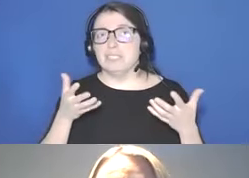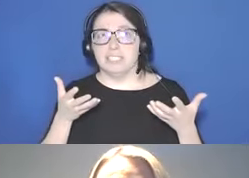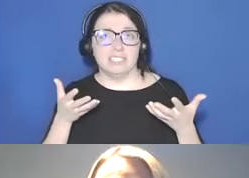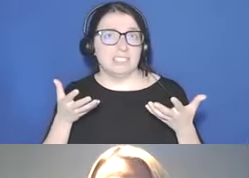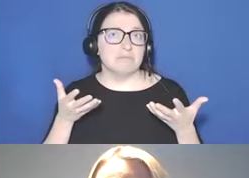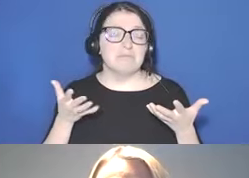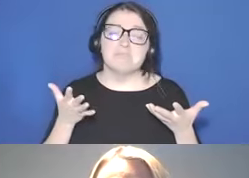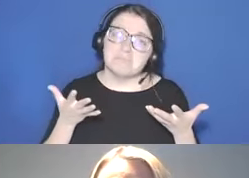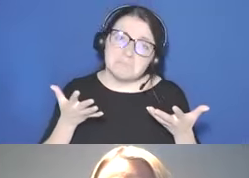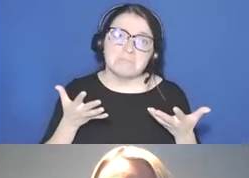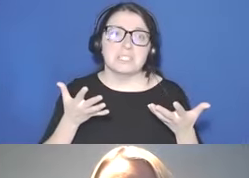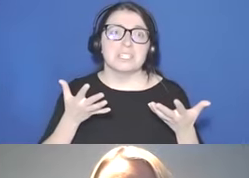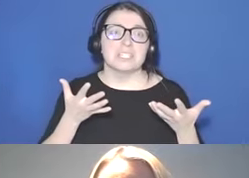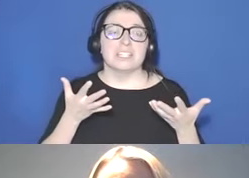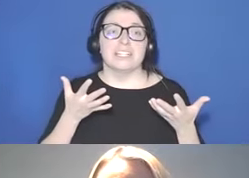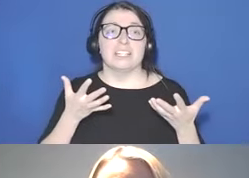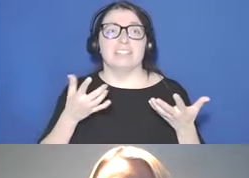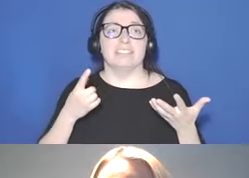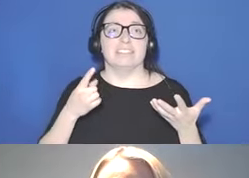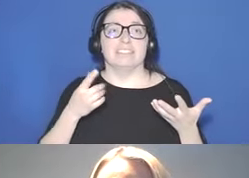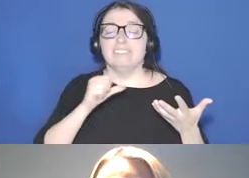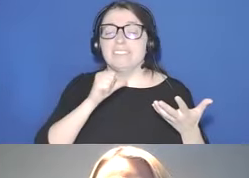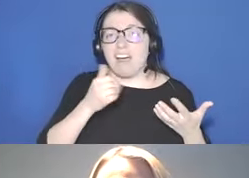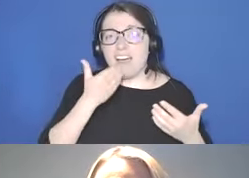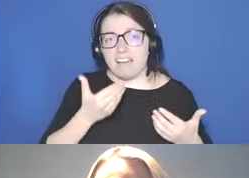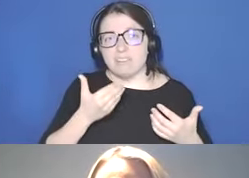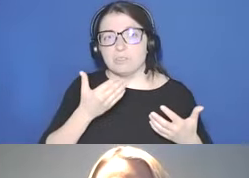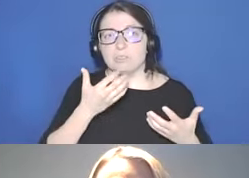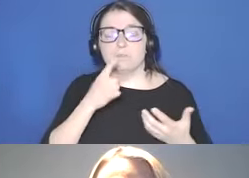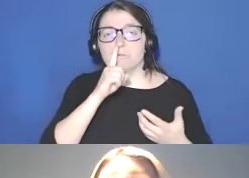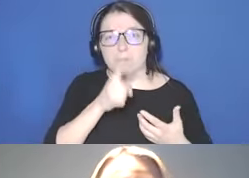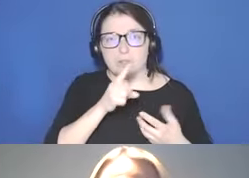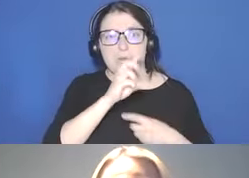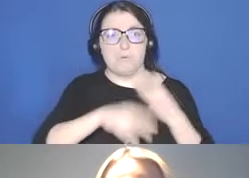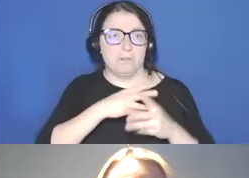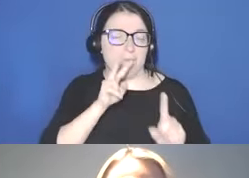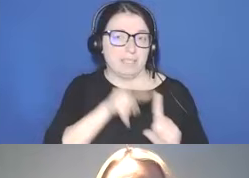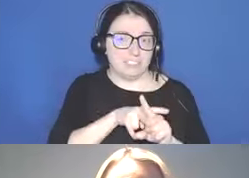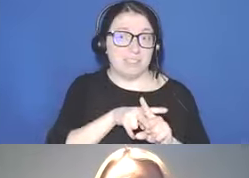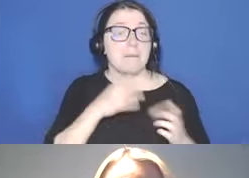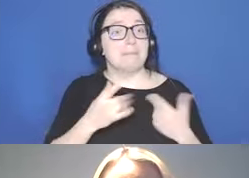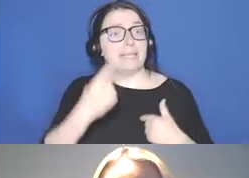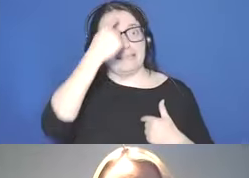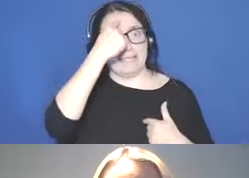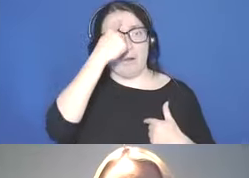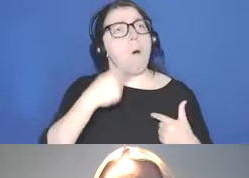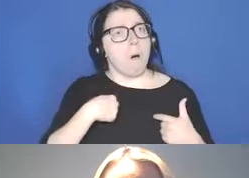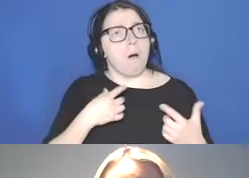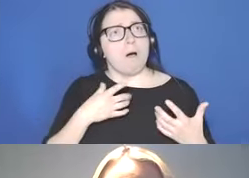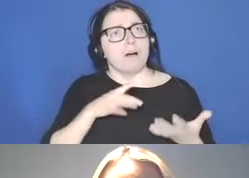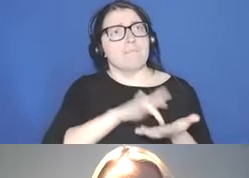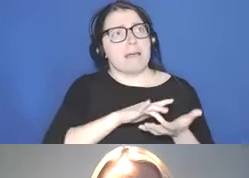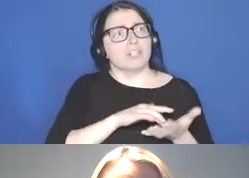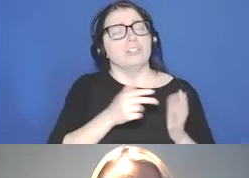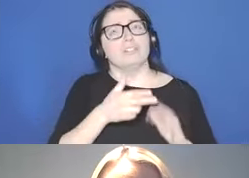the support that you're hoping a child to get with that diagnosis, there might be ways for them to still get that support